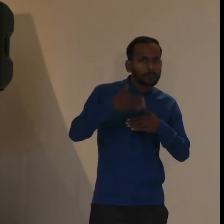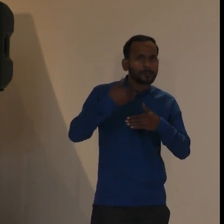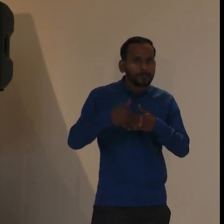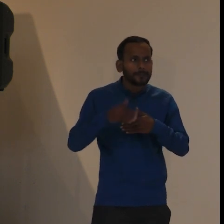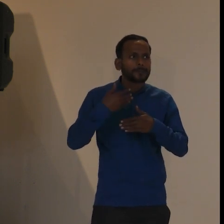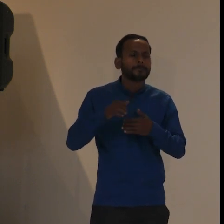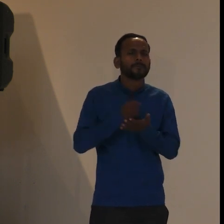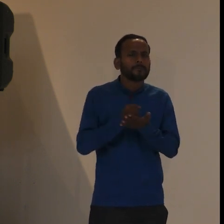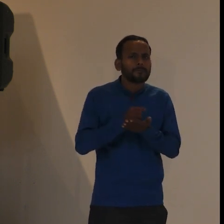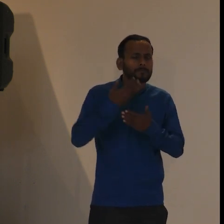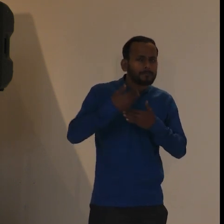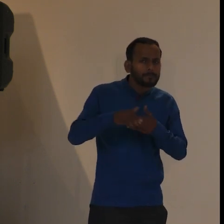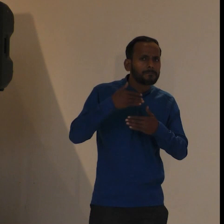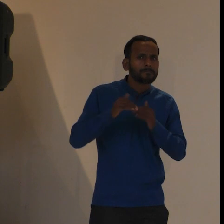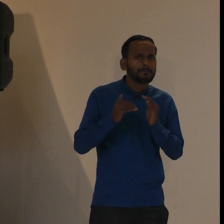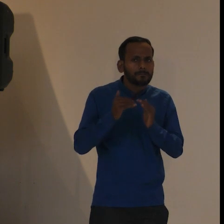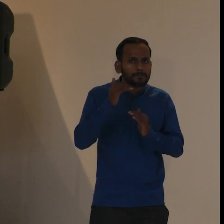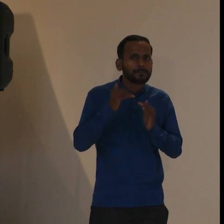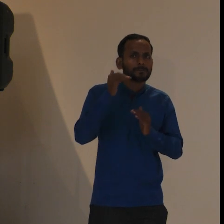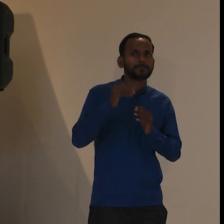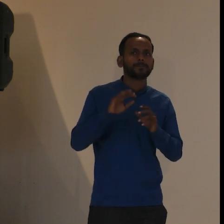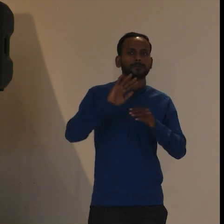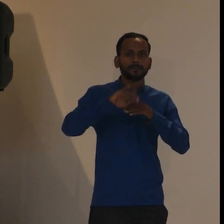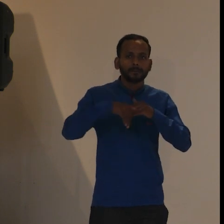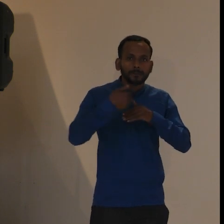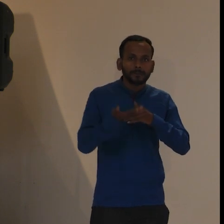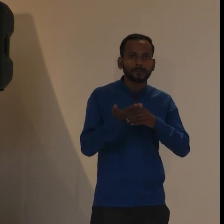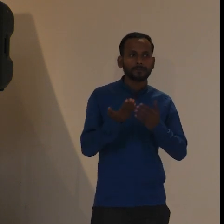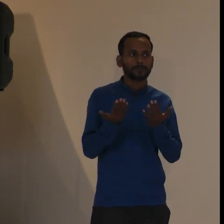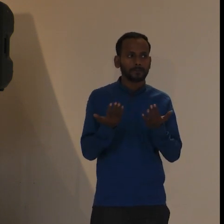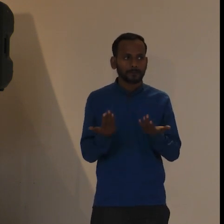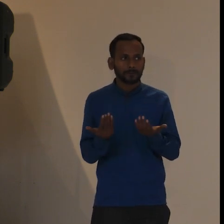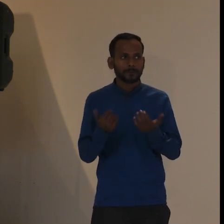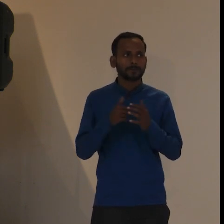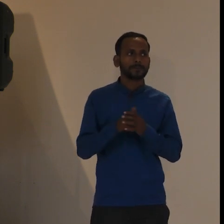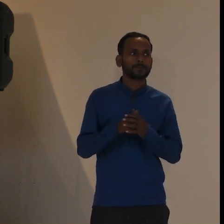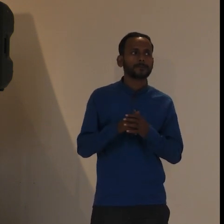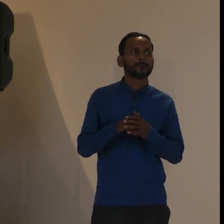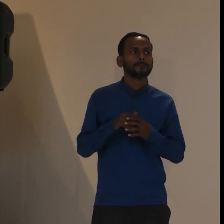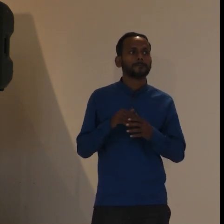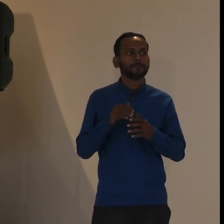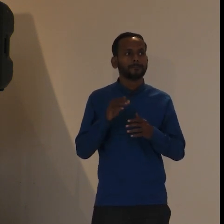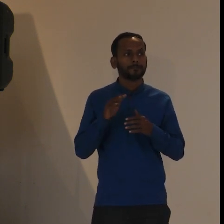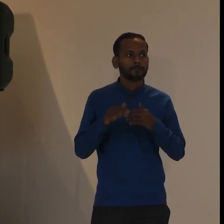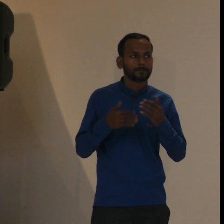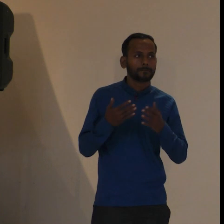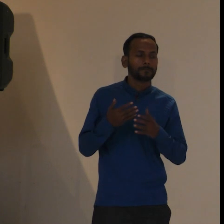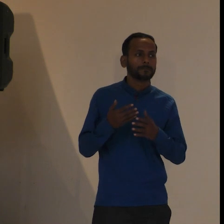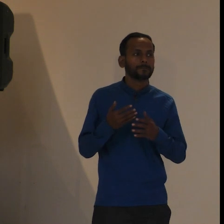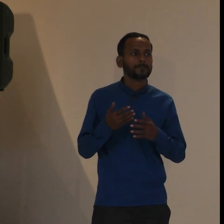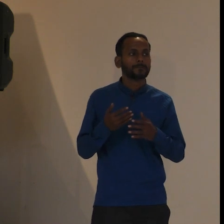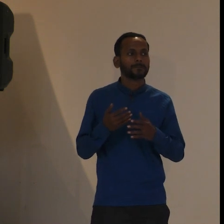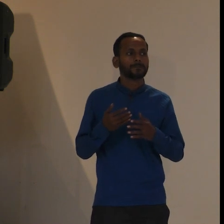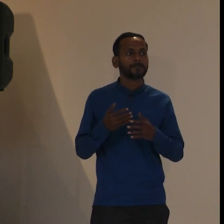to do both. So we have these different letters when it comes to at least Egypt and Mesopotamia that I am familiar with, wherein doctors are, or